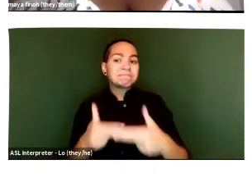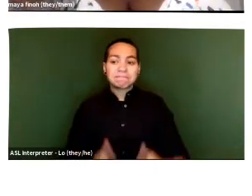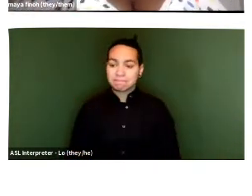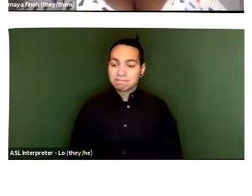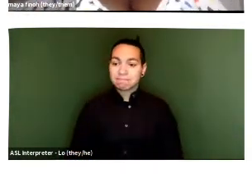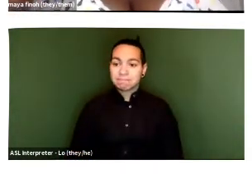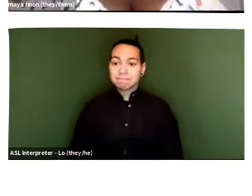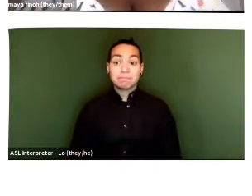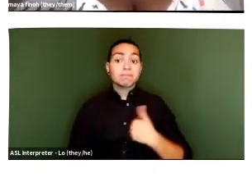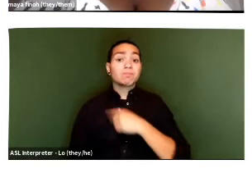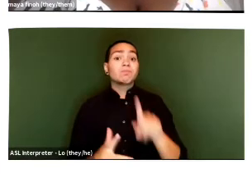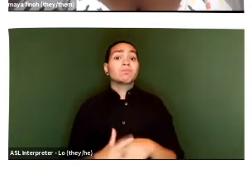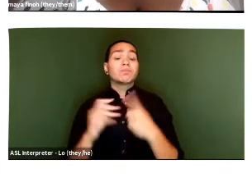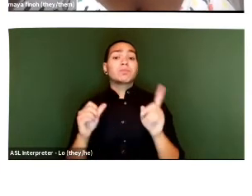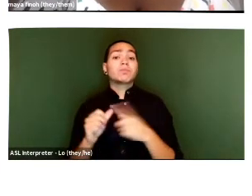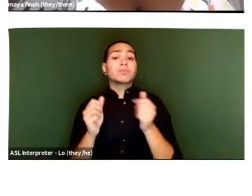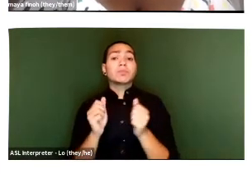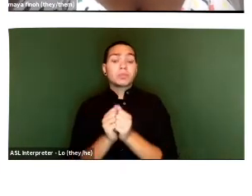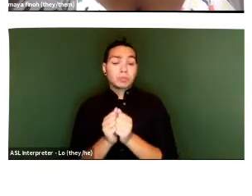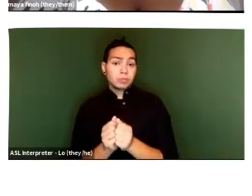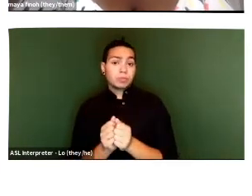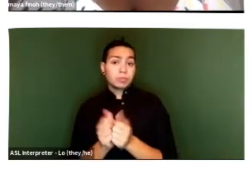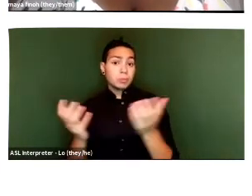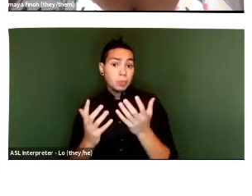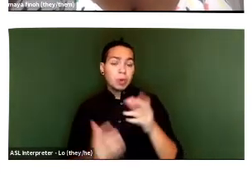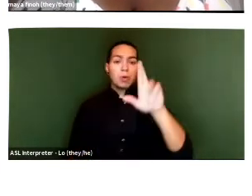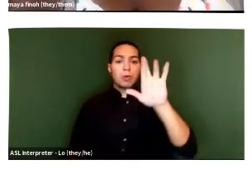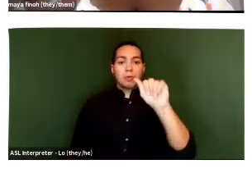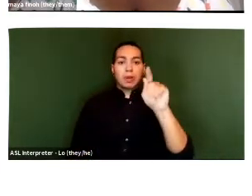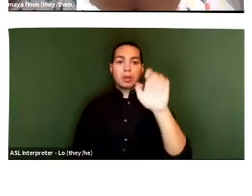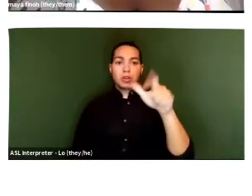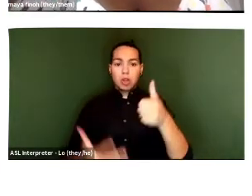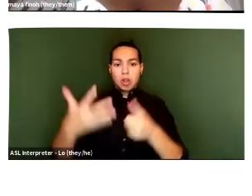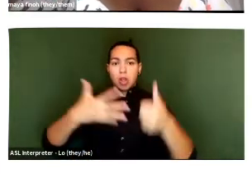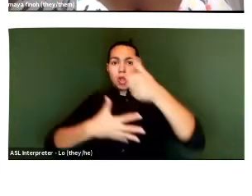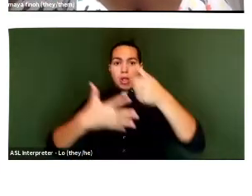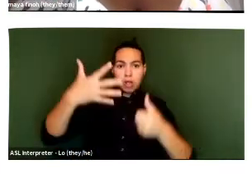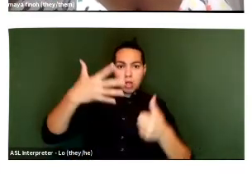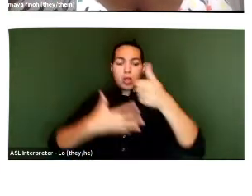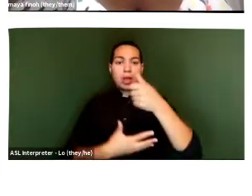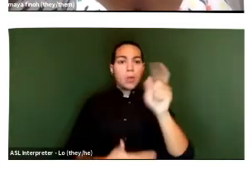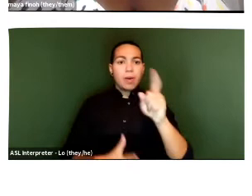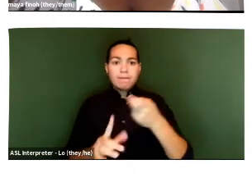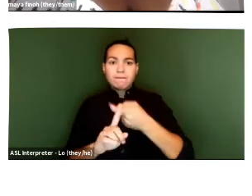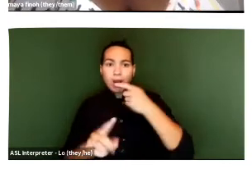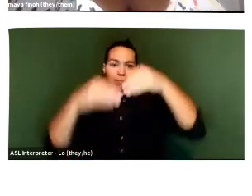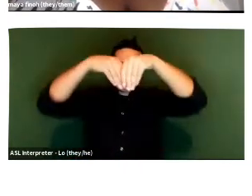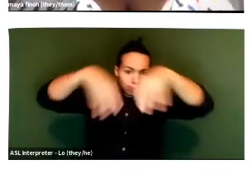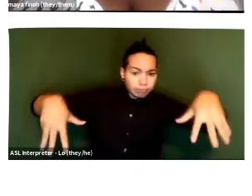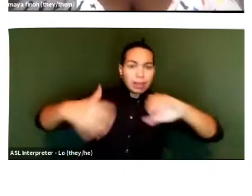So let's begin by talking a bit about racial hierarchy and its origins. Next slide,